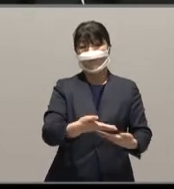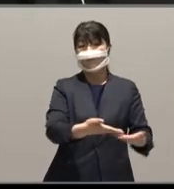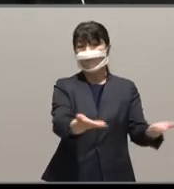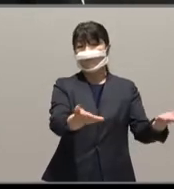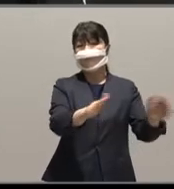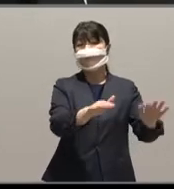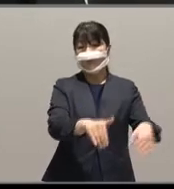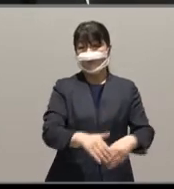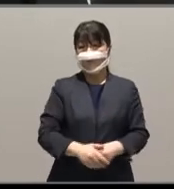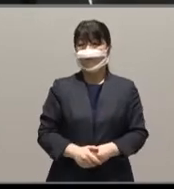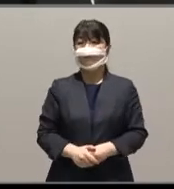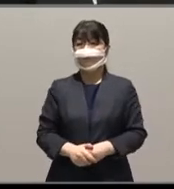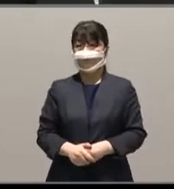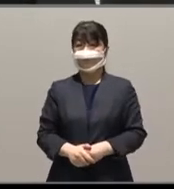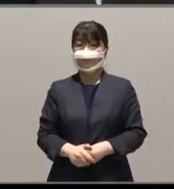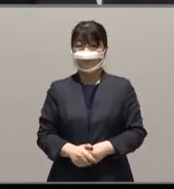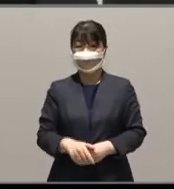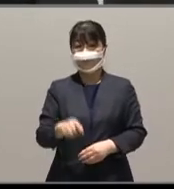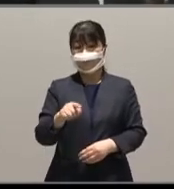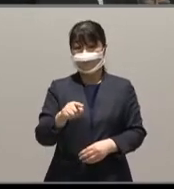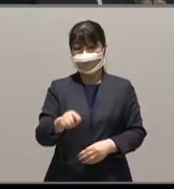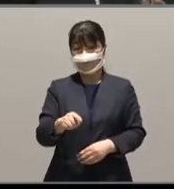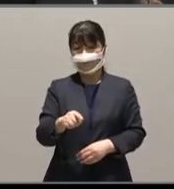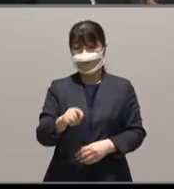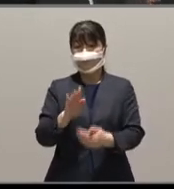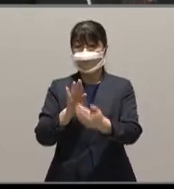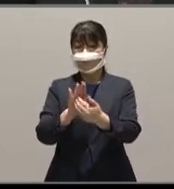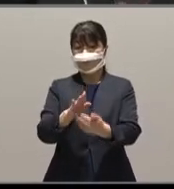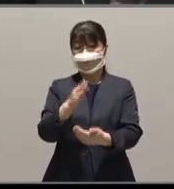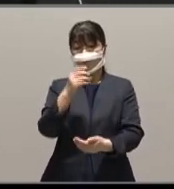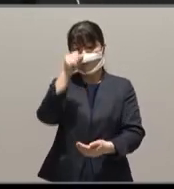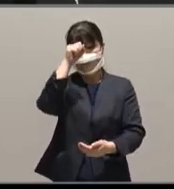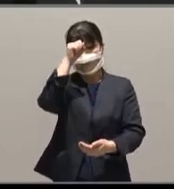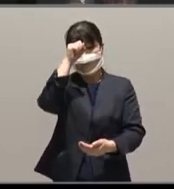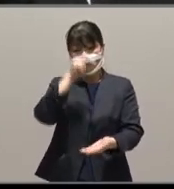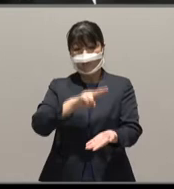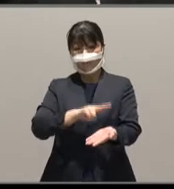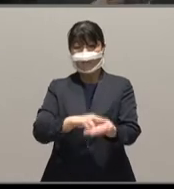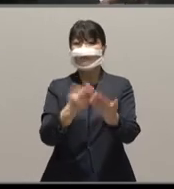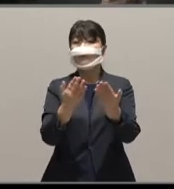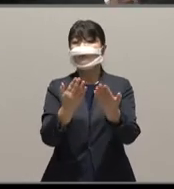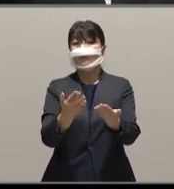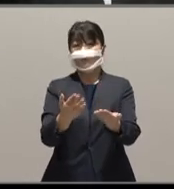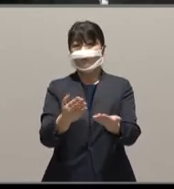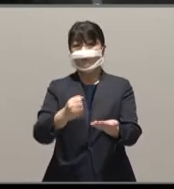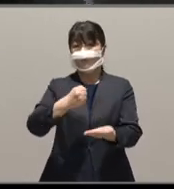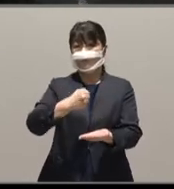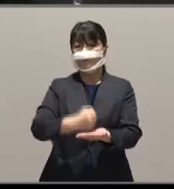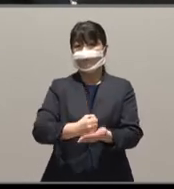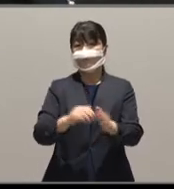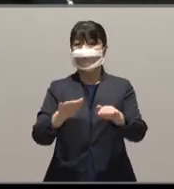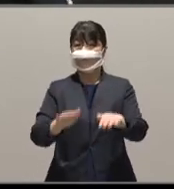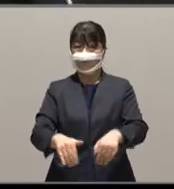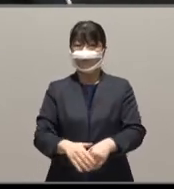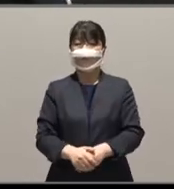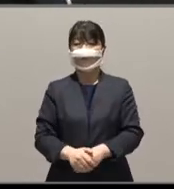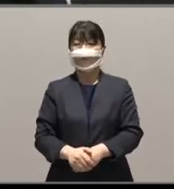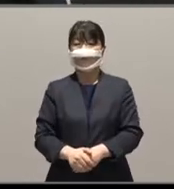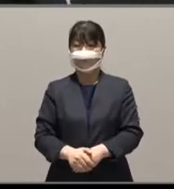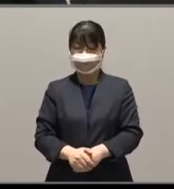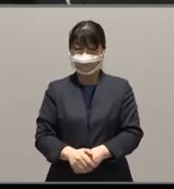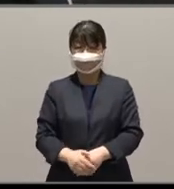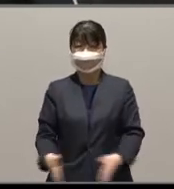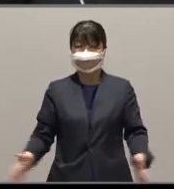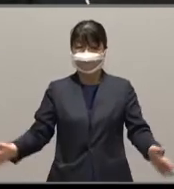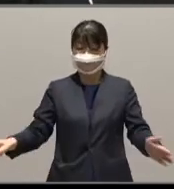into Korean language. So forest medicine is now established as preventive medicine. If I